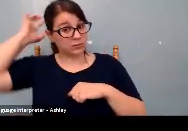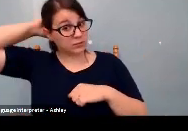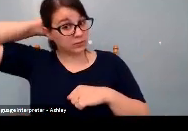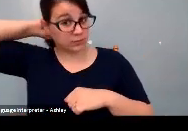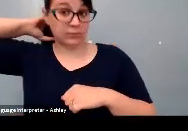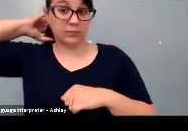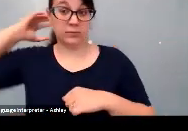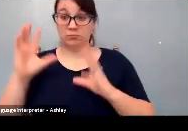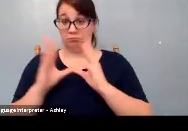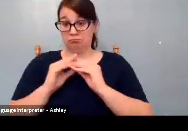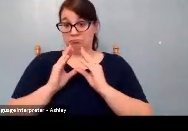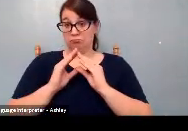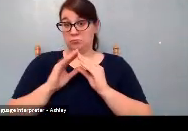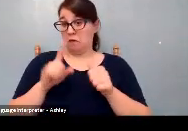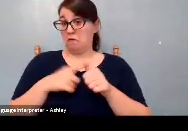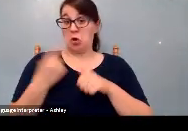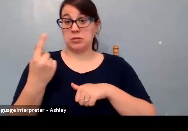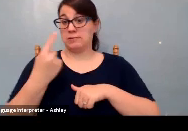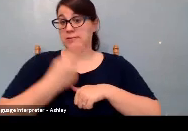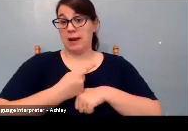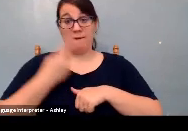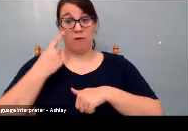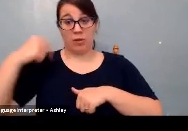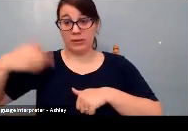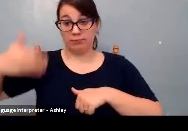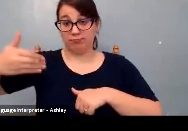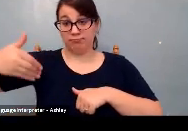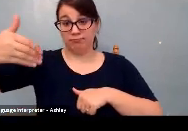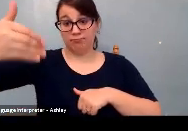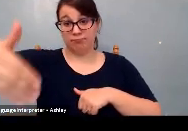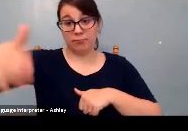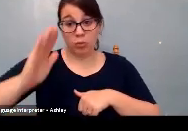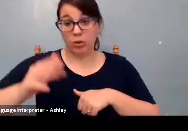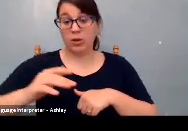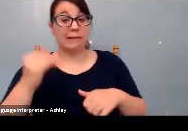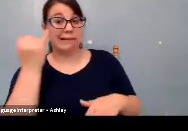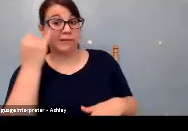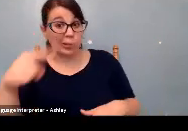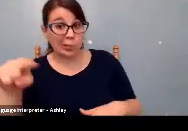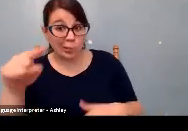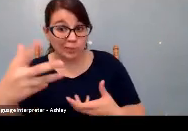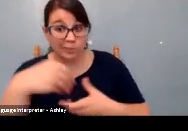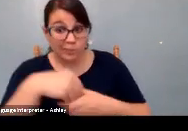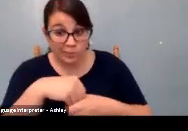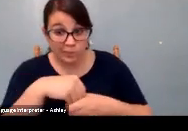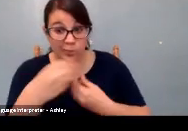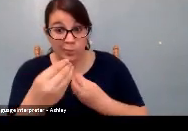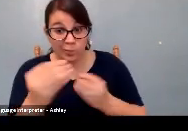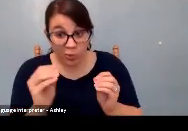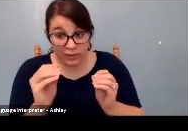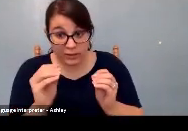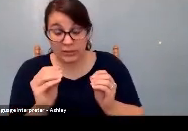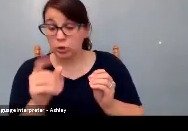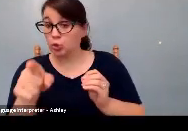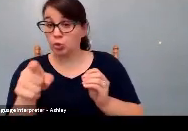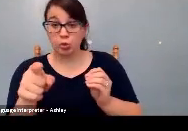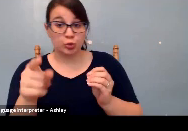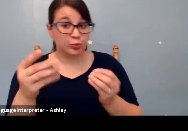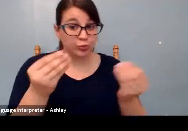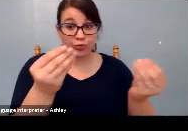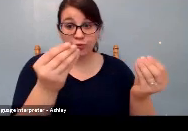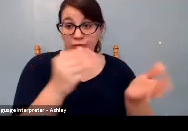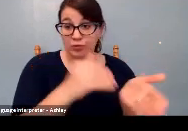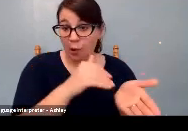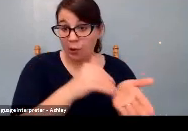it's the first in our series, but if you are part of an organization or a provider, a state agency,